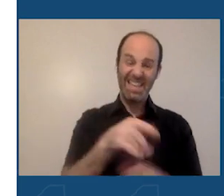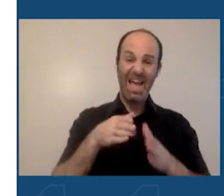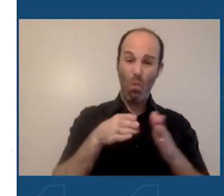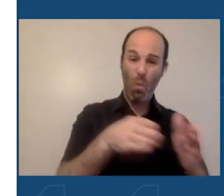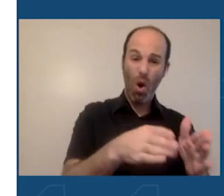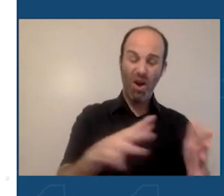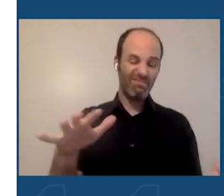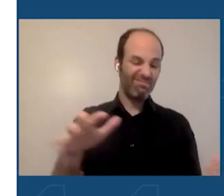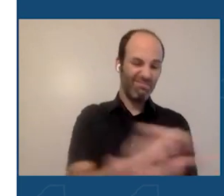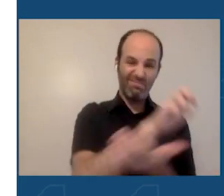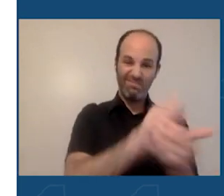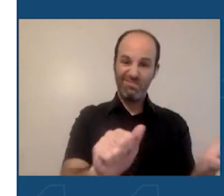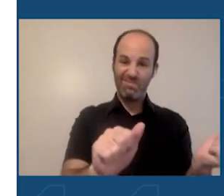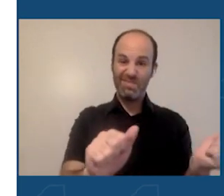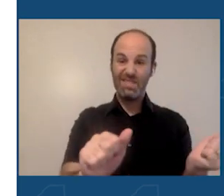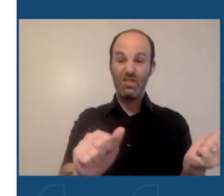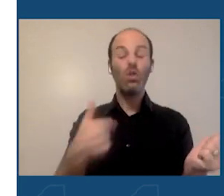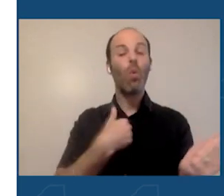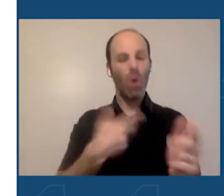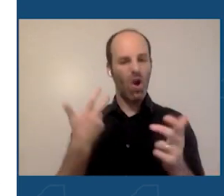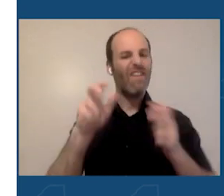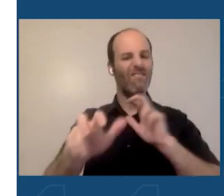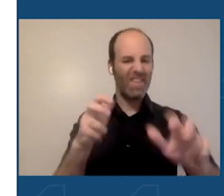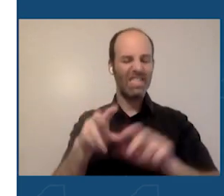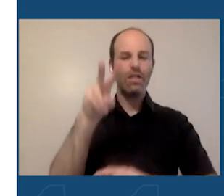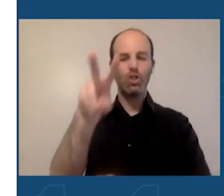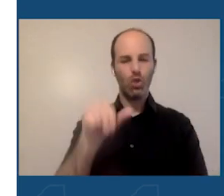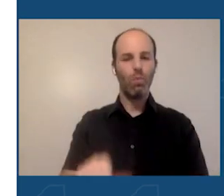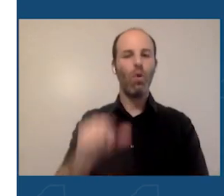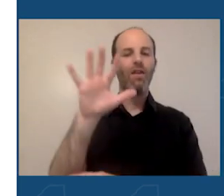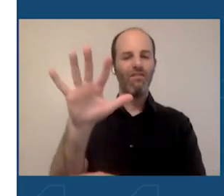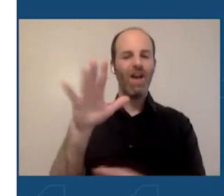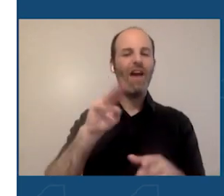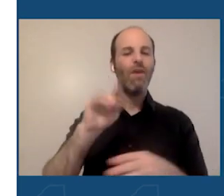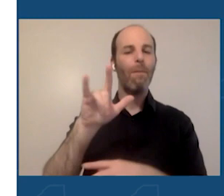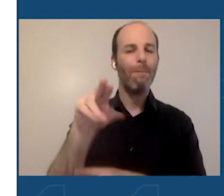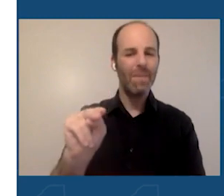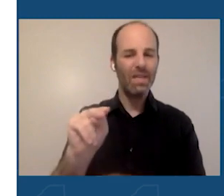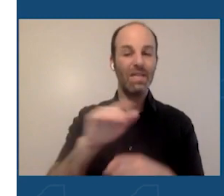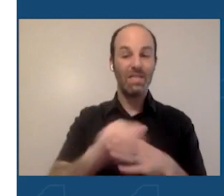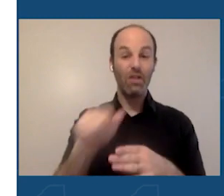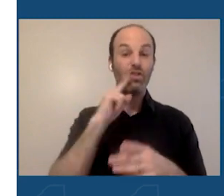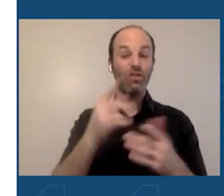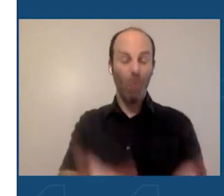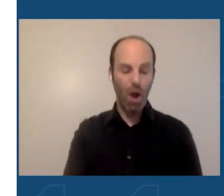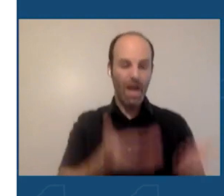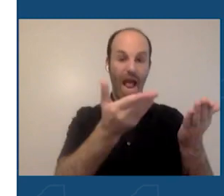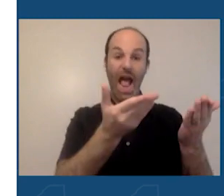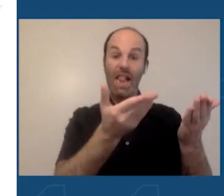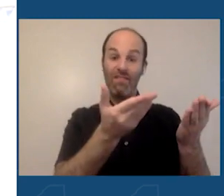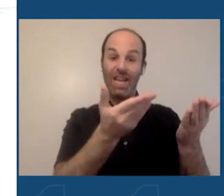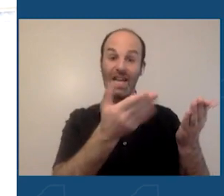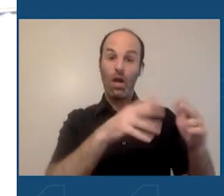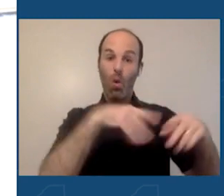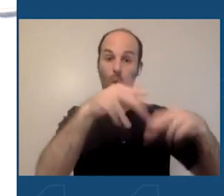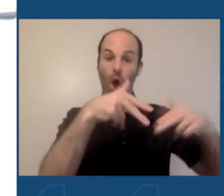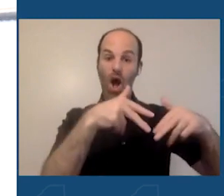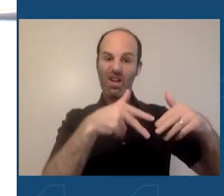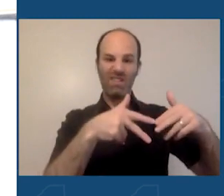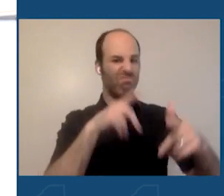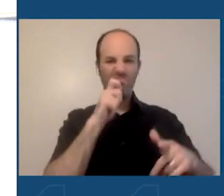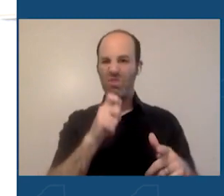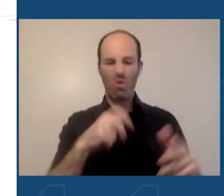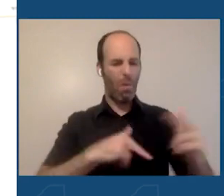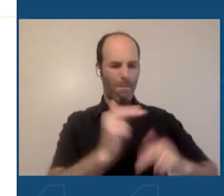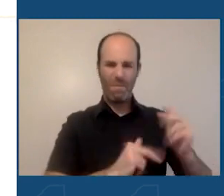invested $2.5 million, an elevated boardwalk, okay? That's what you do when you're smart. You don't build back the way it was